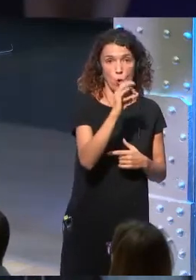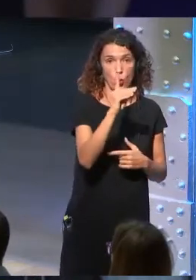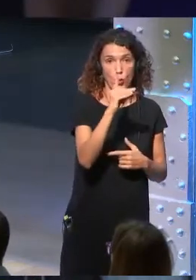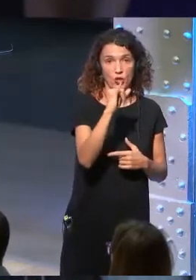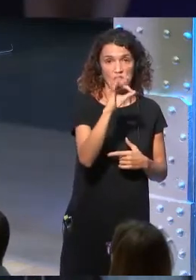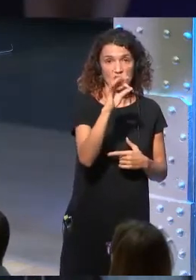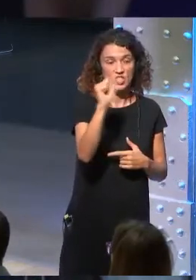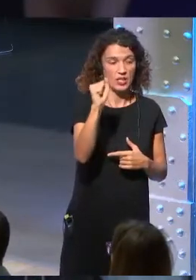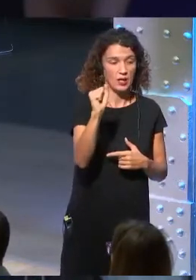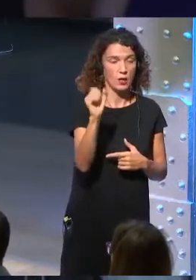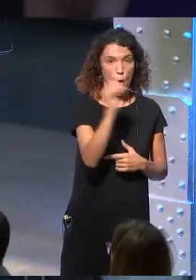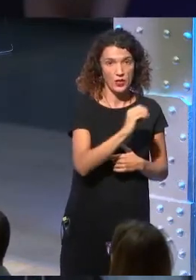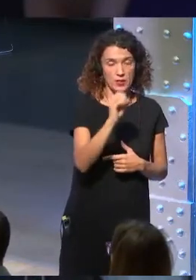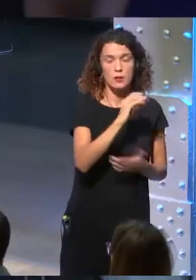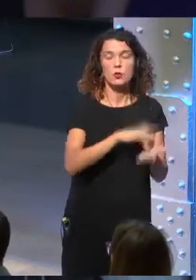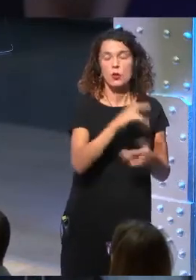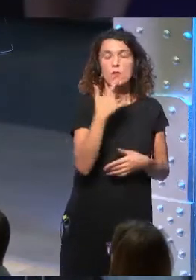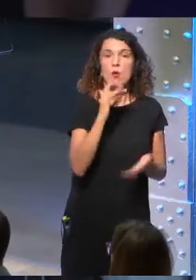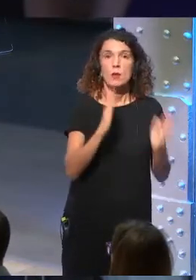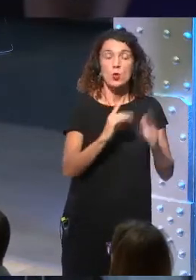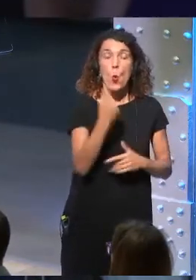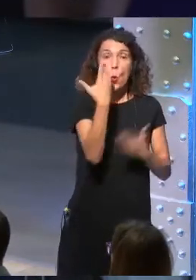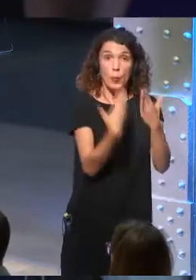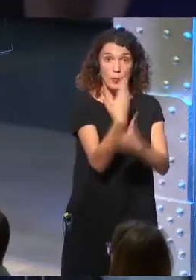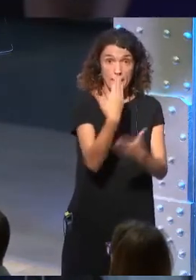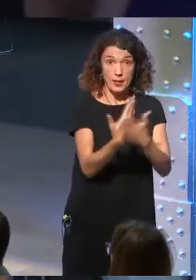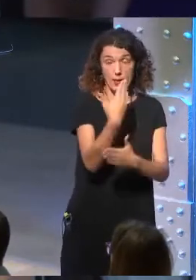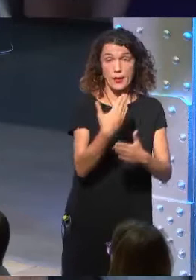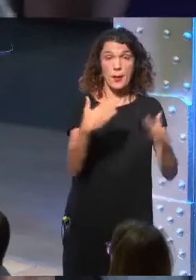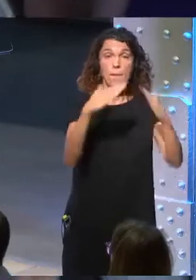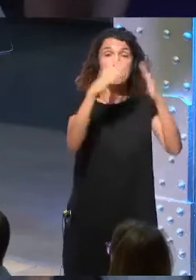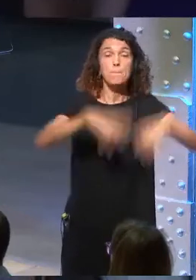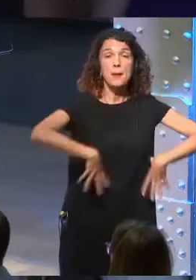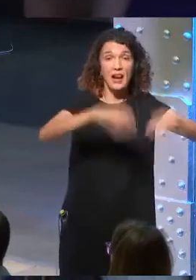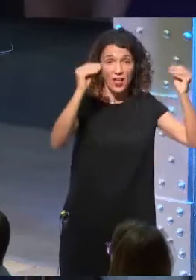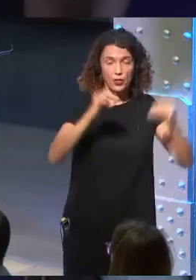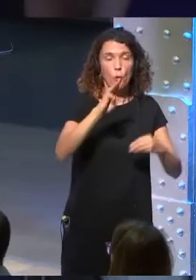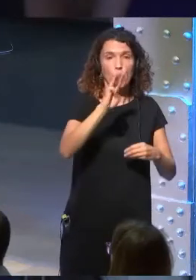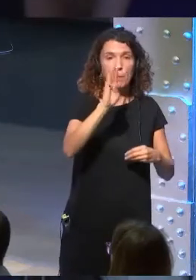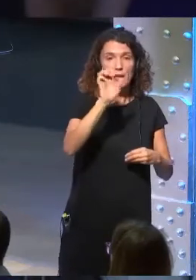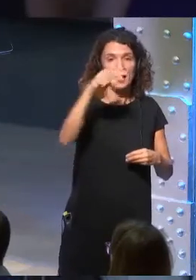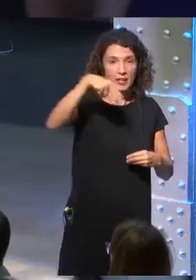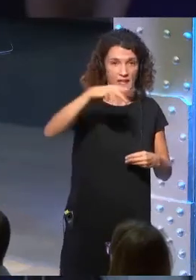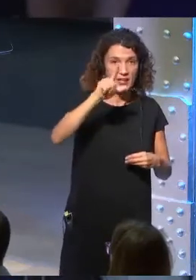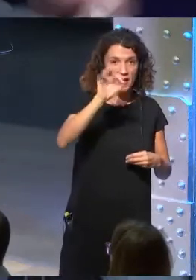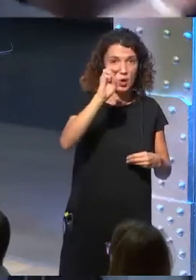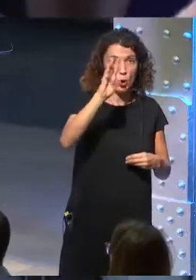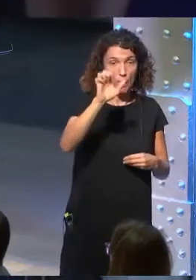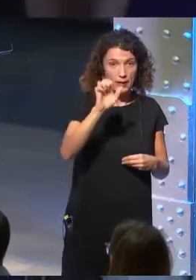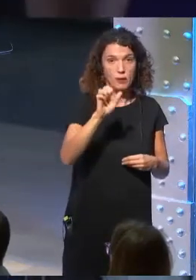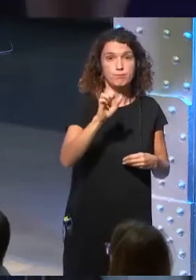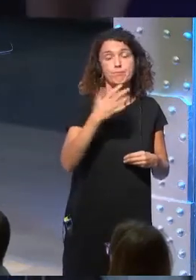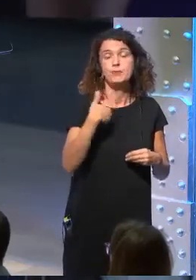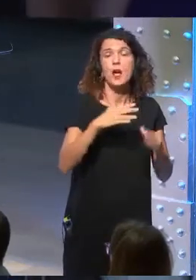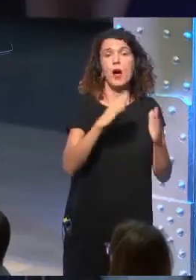incident. One day in the family palace, Penelope comes down from her private quarters into the